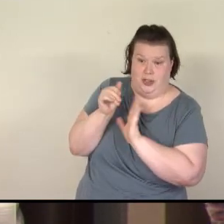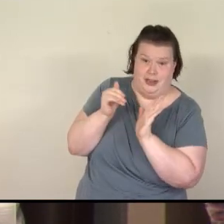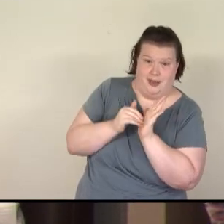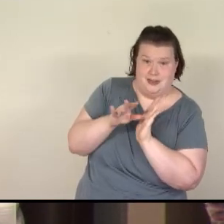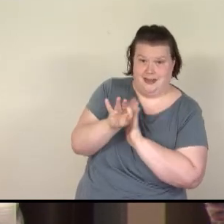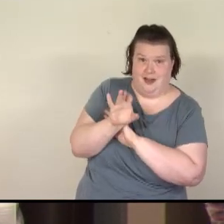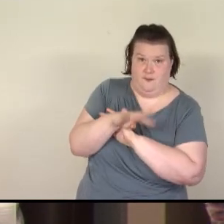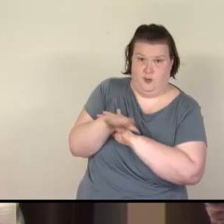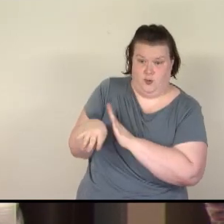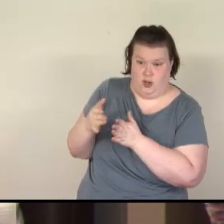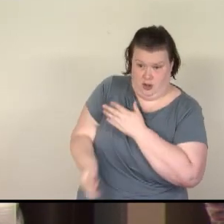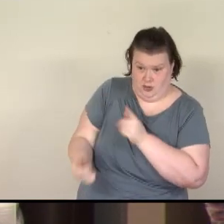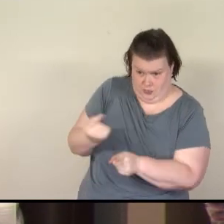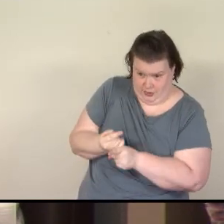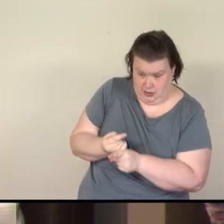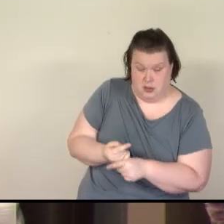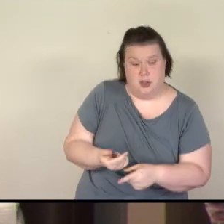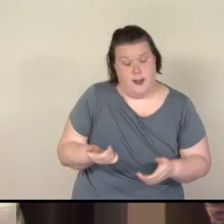$820,944, right?